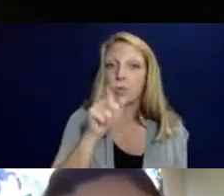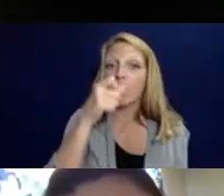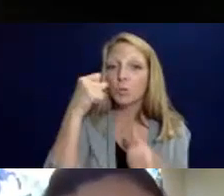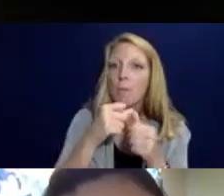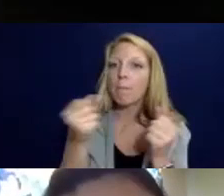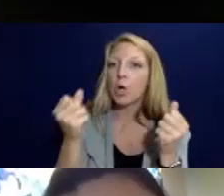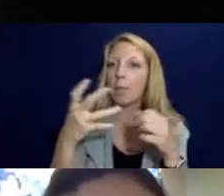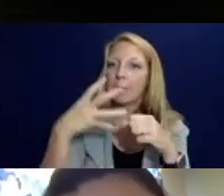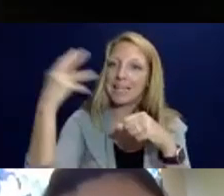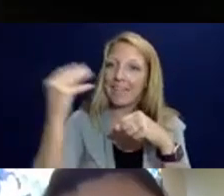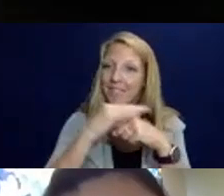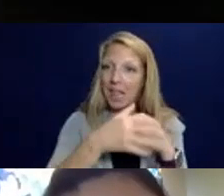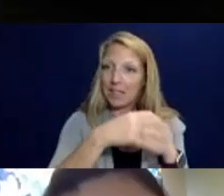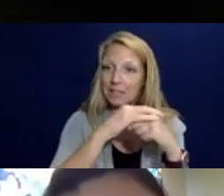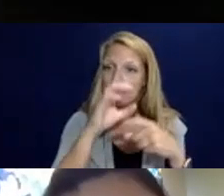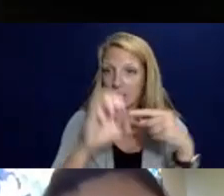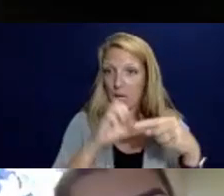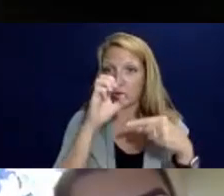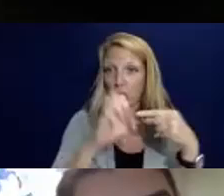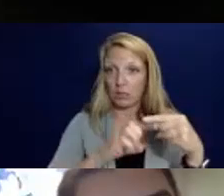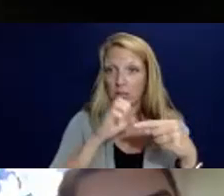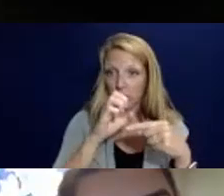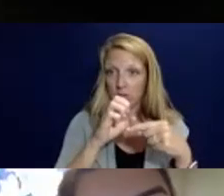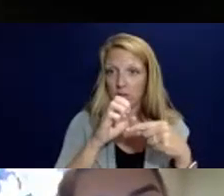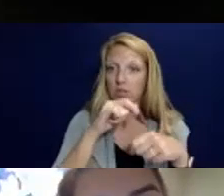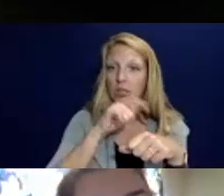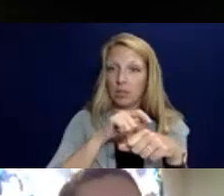valence electrons they have. And so